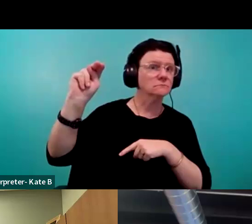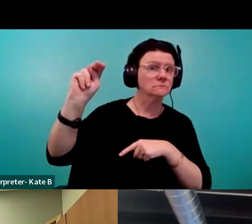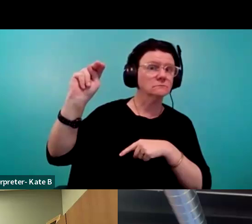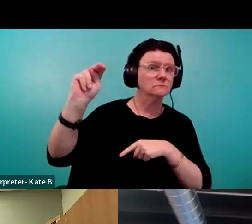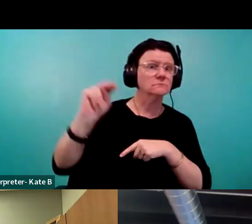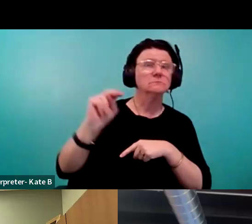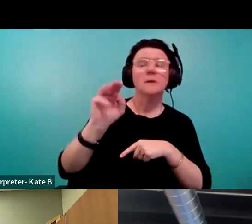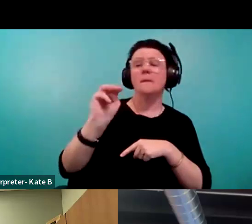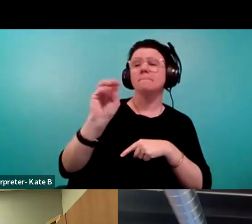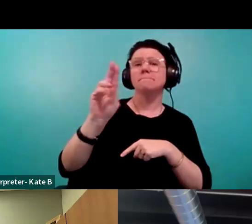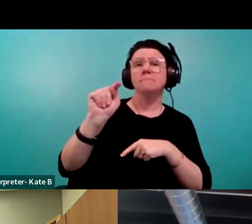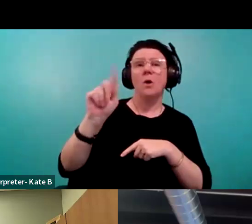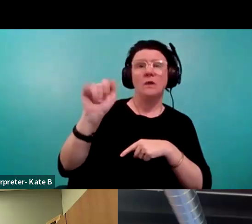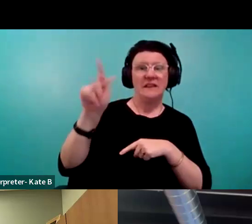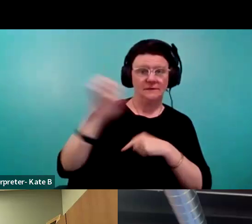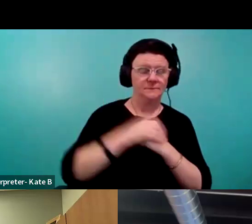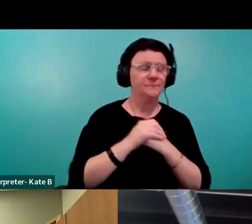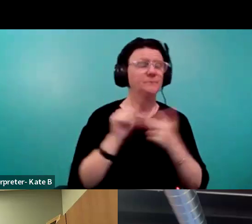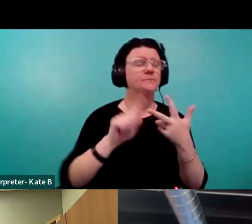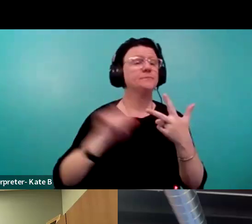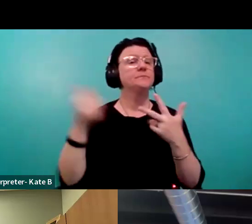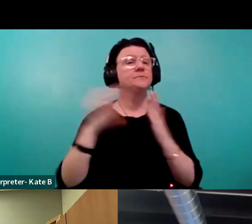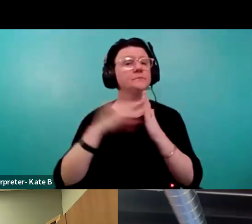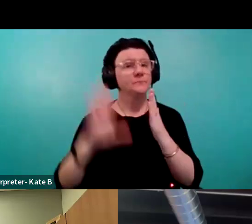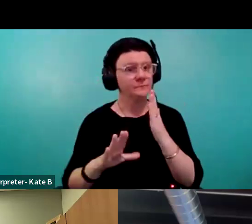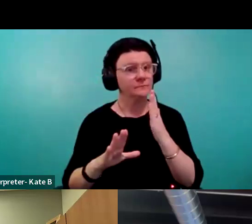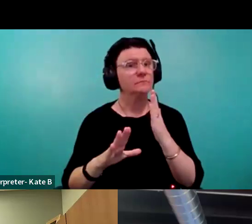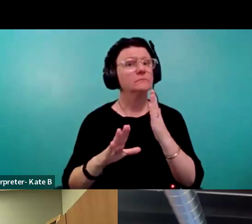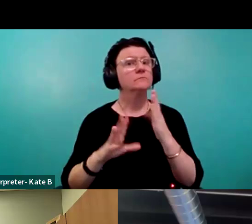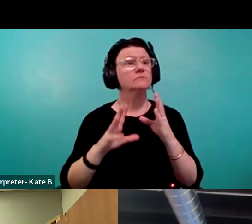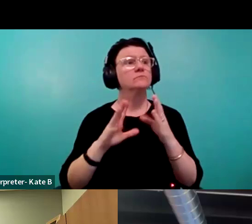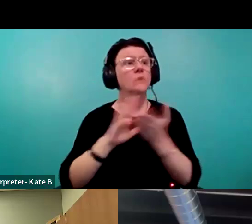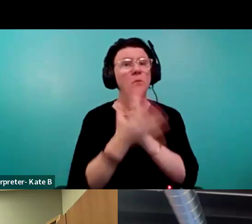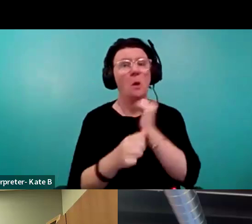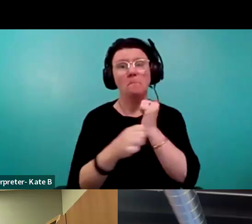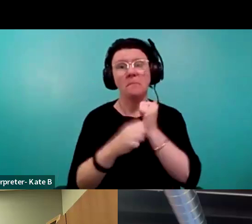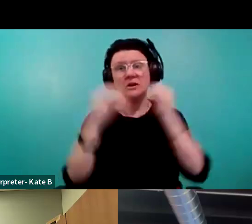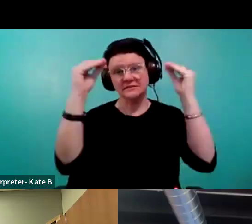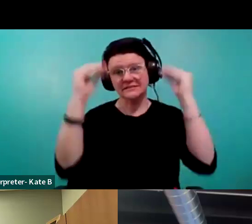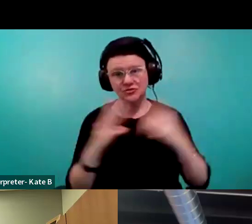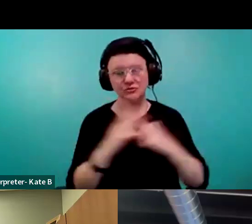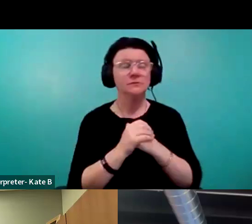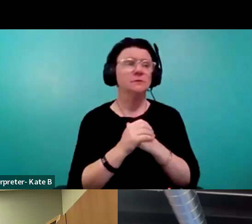Mountain Lake. We have other students who have been paraeducators as well.